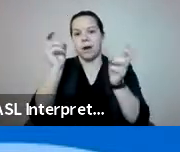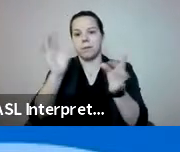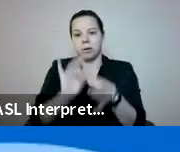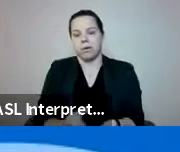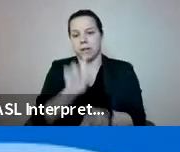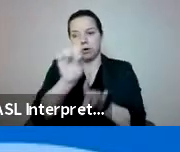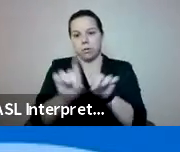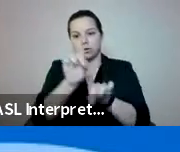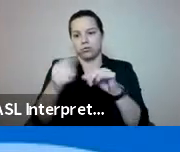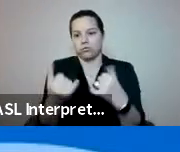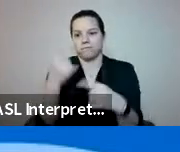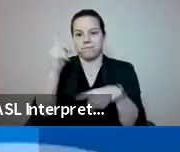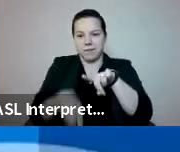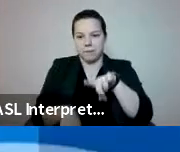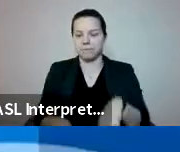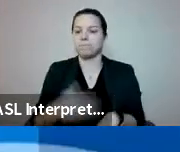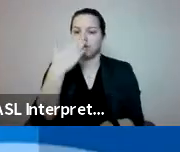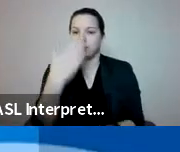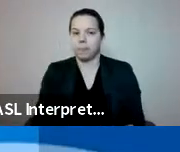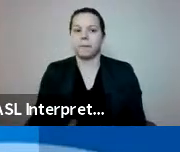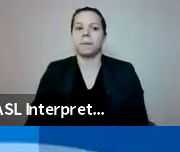the webinar. Thank you.